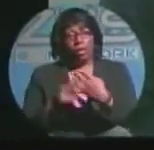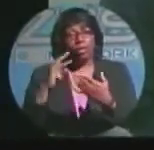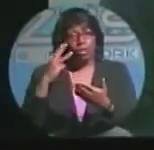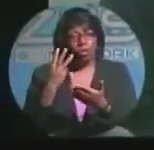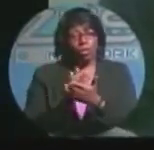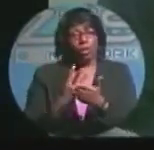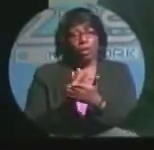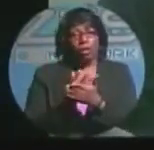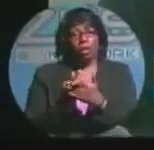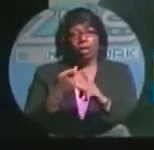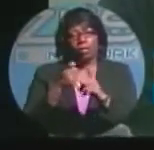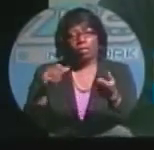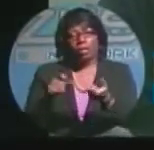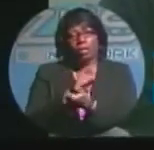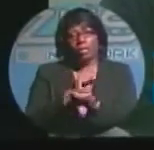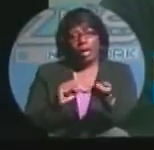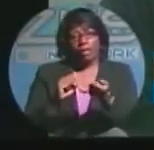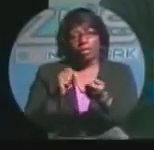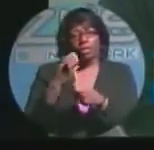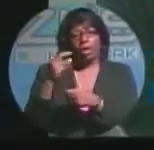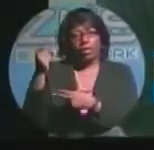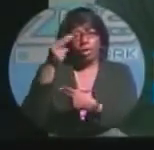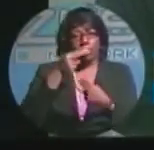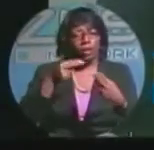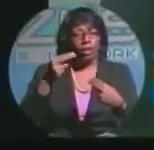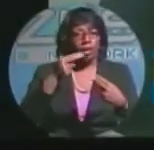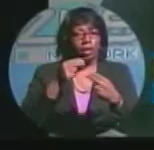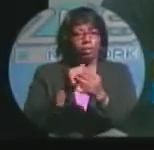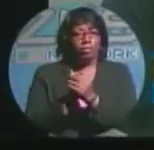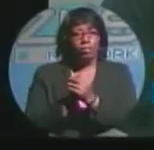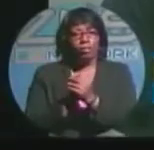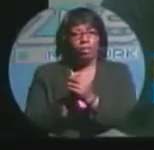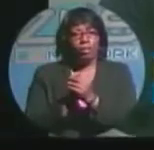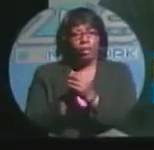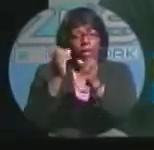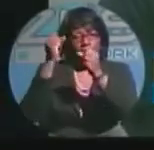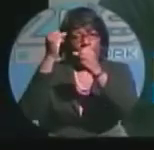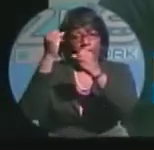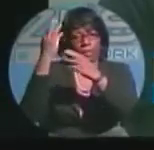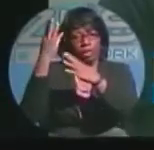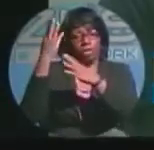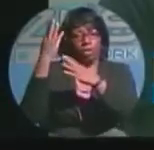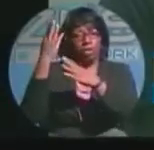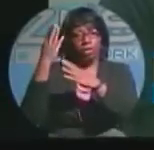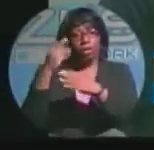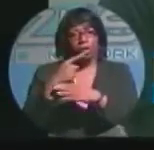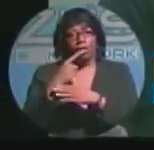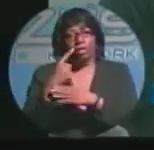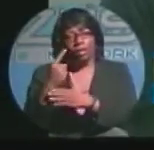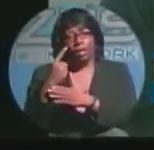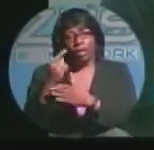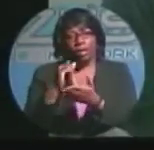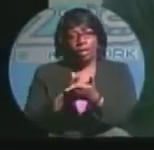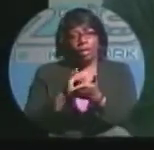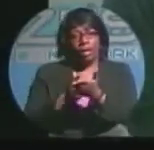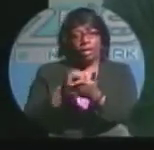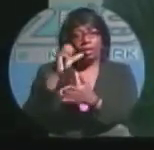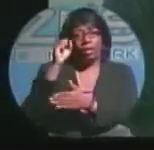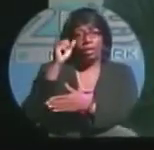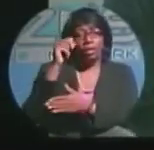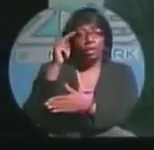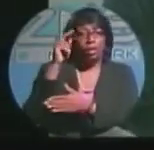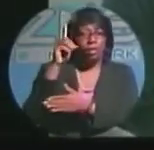devastating effects of Hurricane Sandy. The update from meteorologist Cook James clearly indicate that Hurricane Sandy is